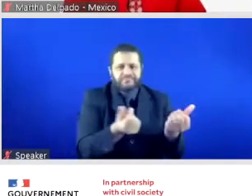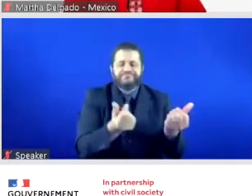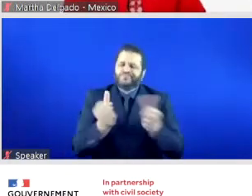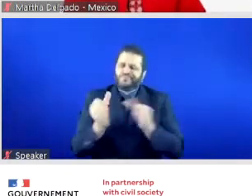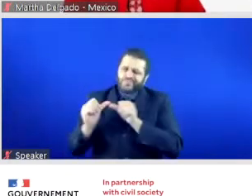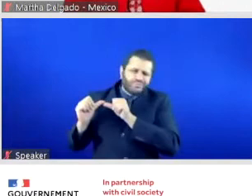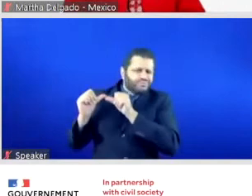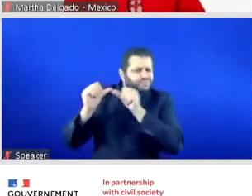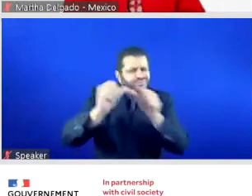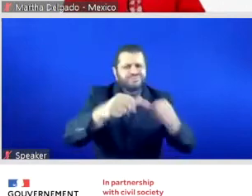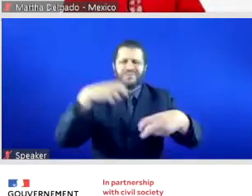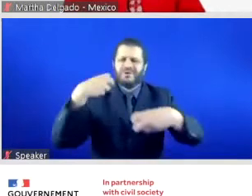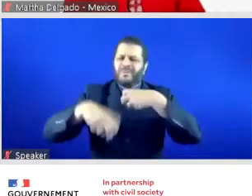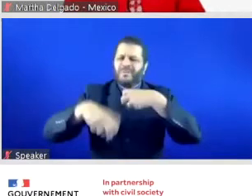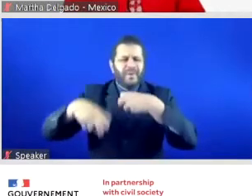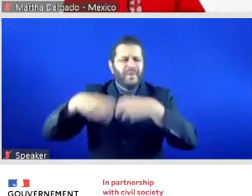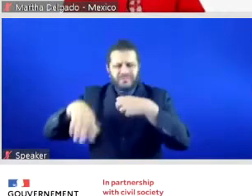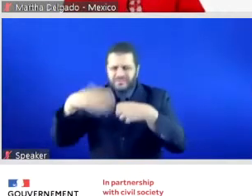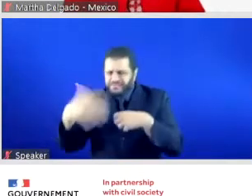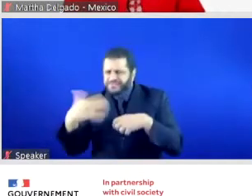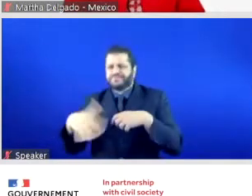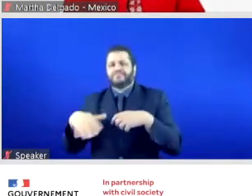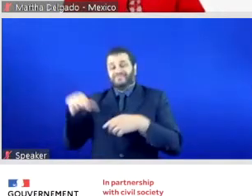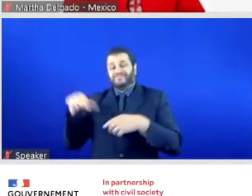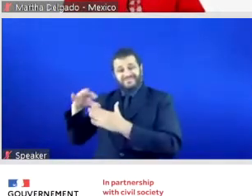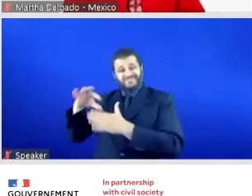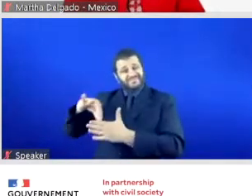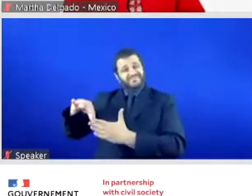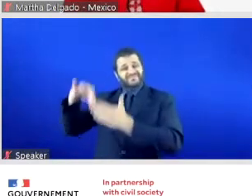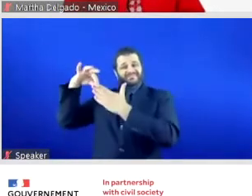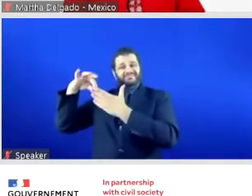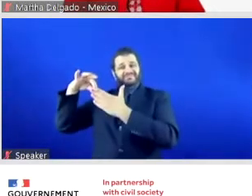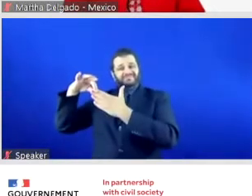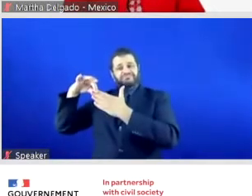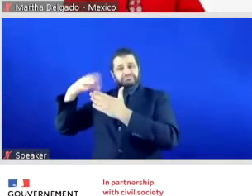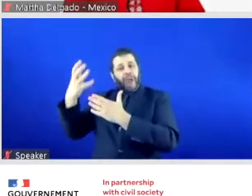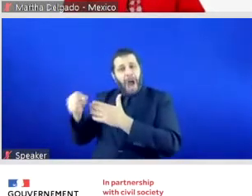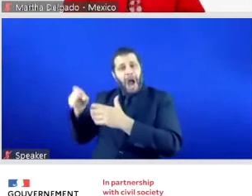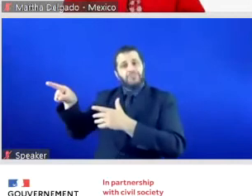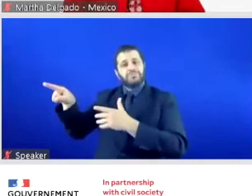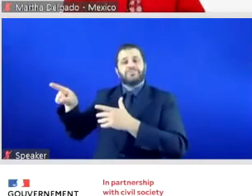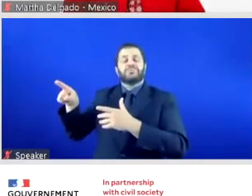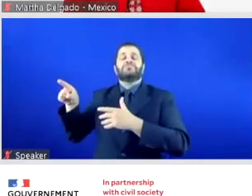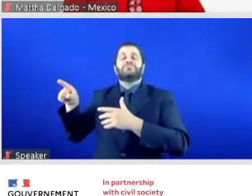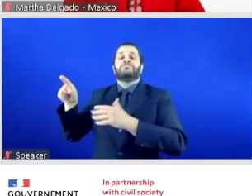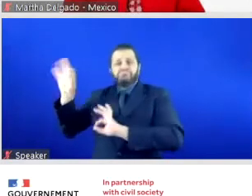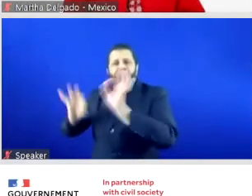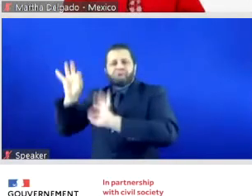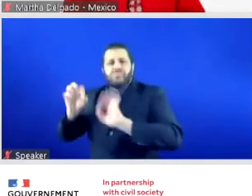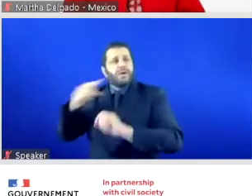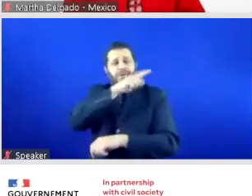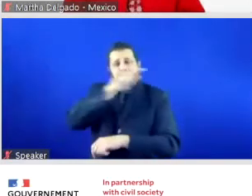one for me is this idea of eco-anxiety, which is coming up a lot for young people, particularly youth climate